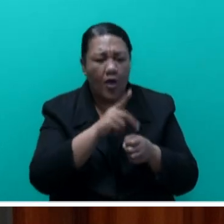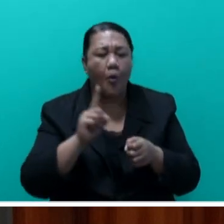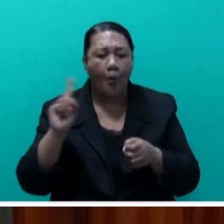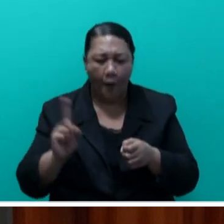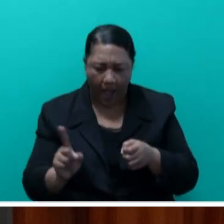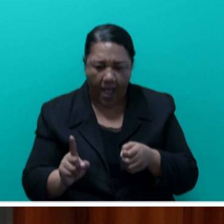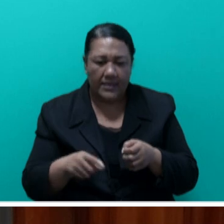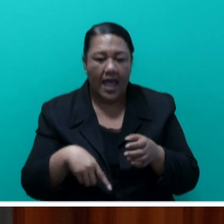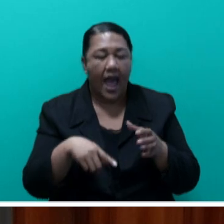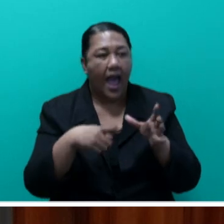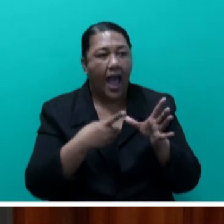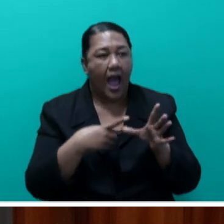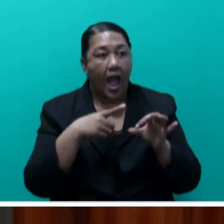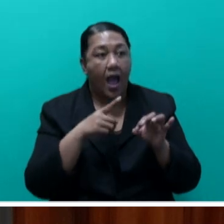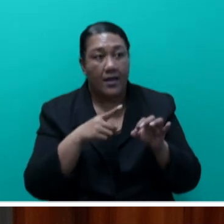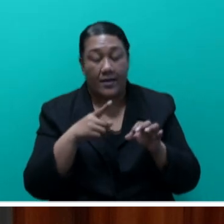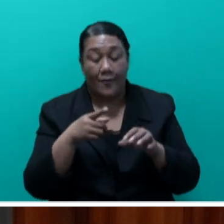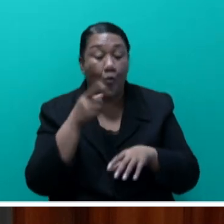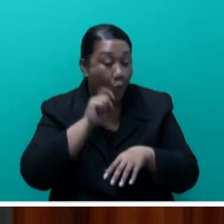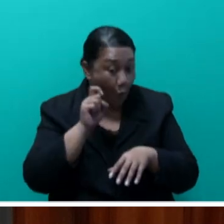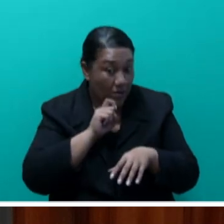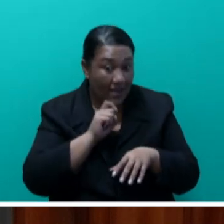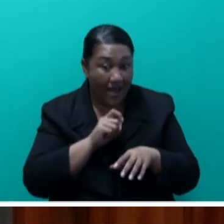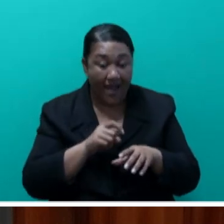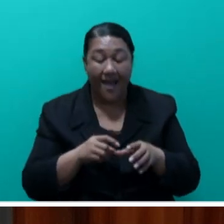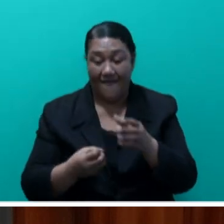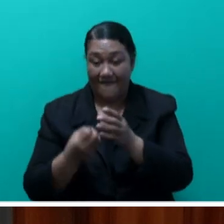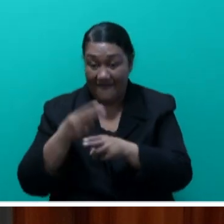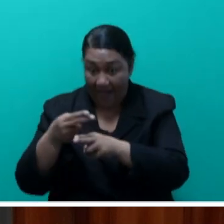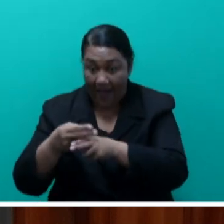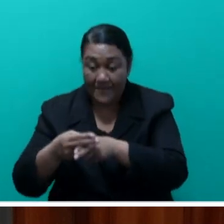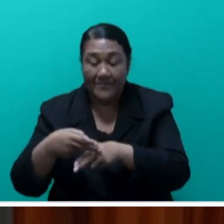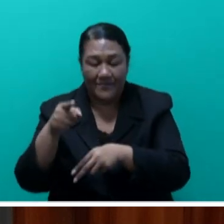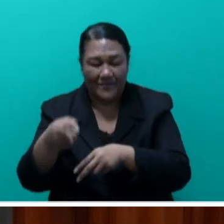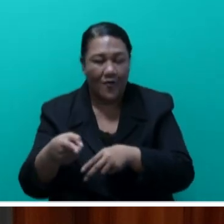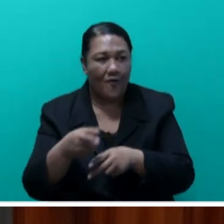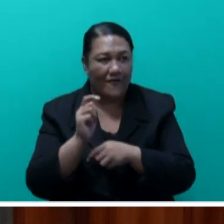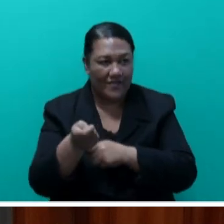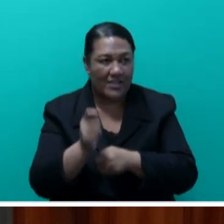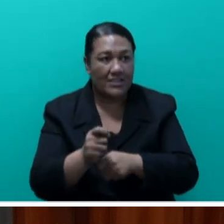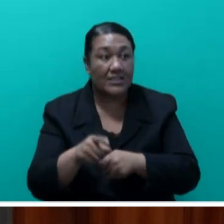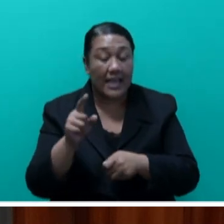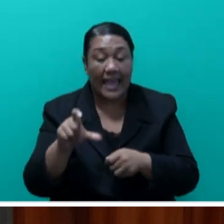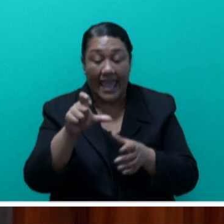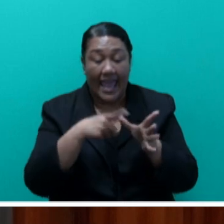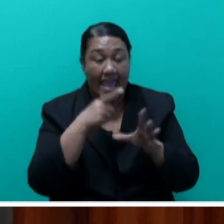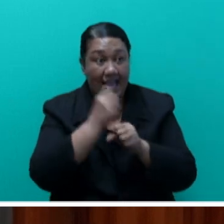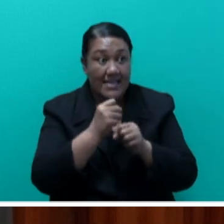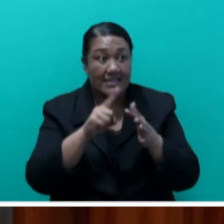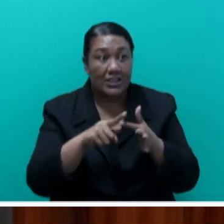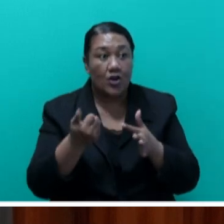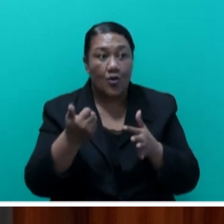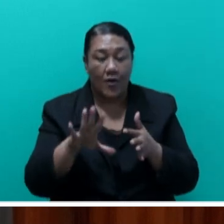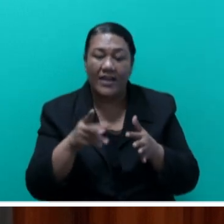aquaculture of several candidate fish species. Honourable Speaker, the following candidate fish species have been trialled and cultured